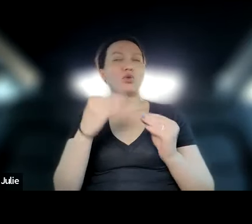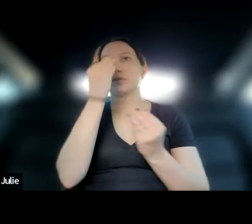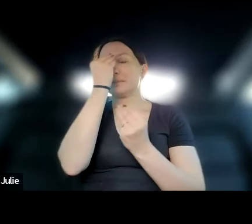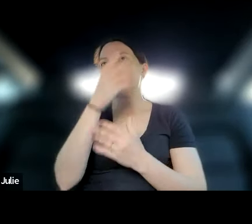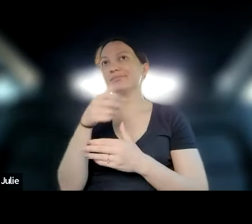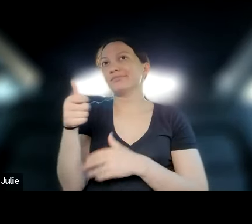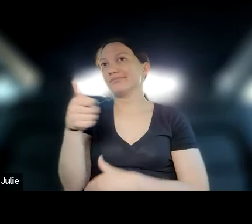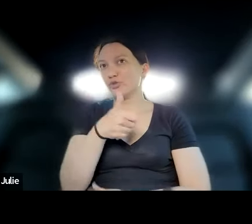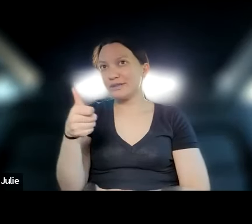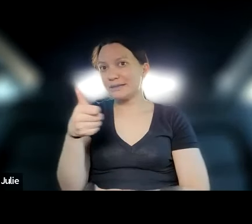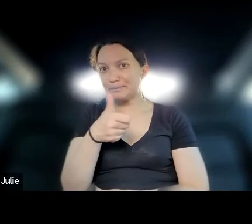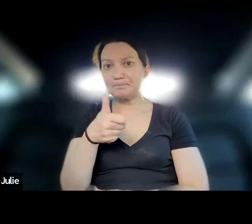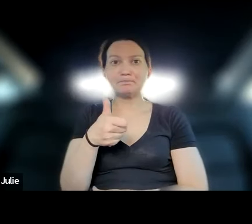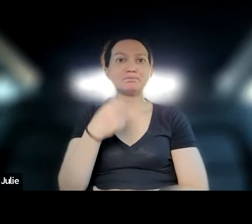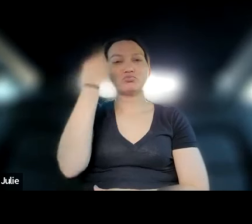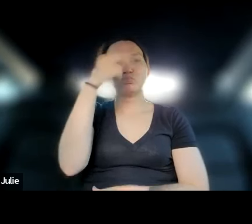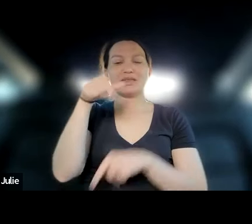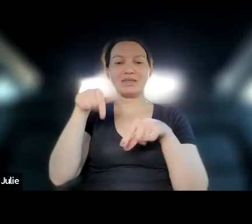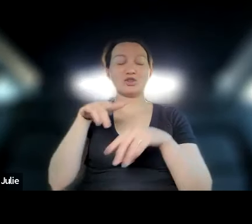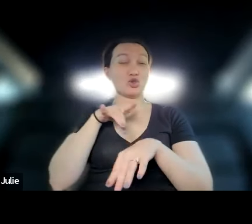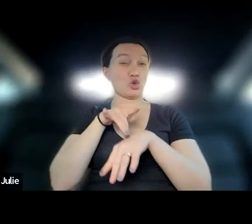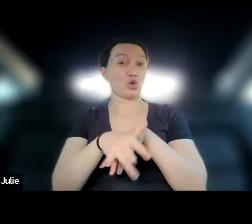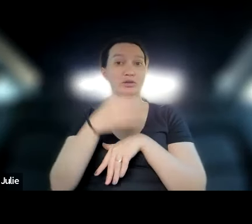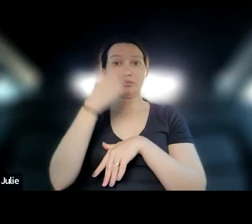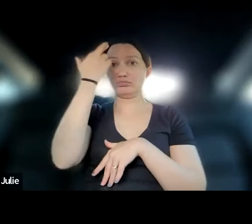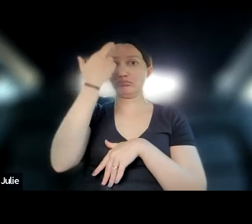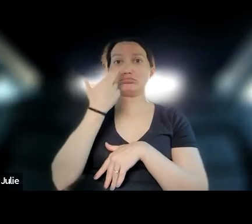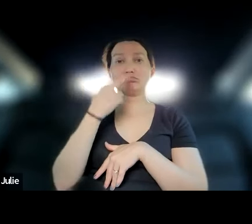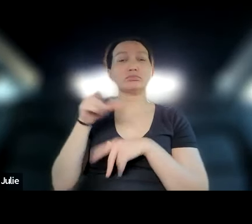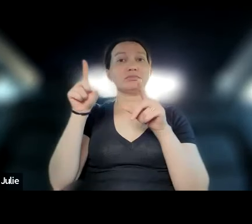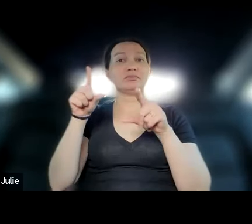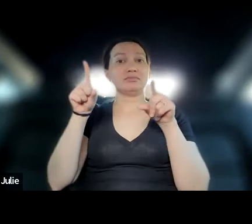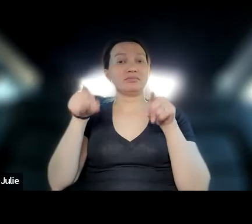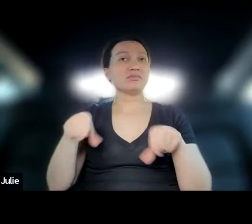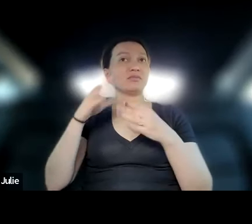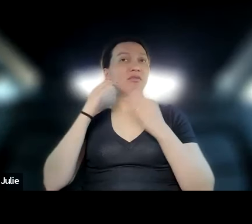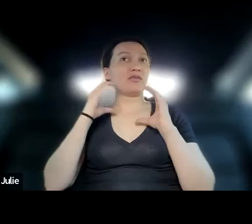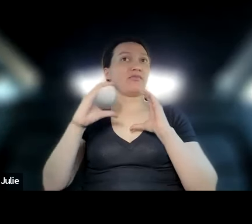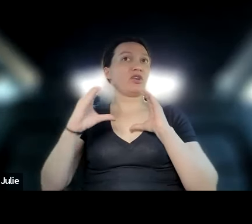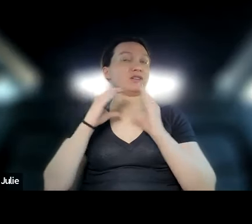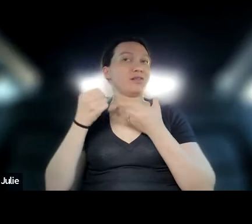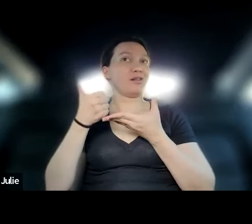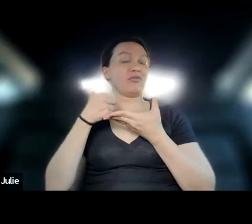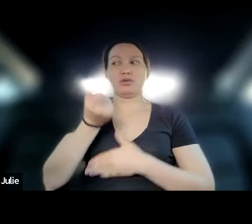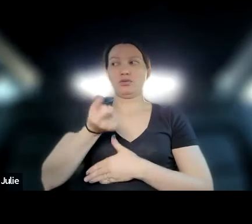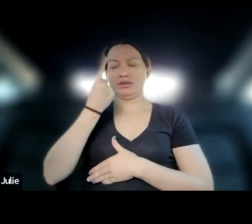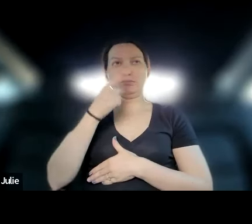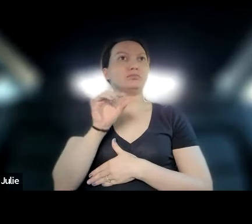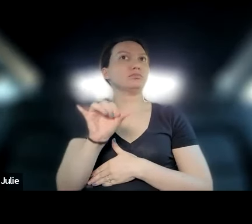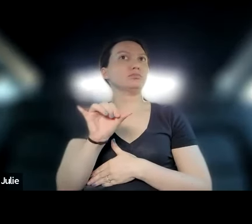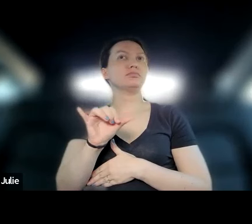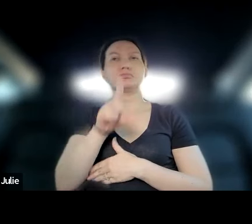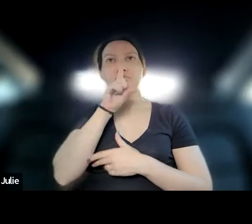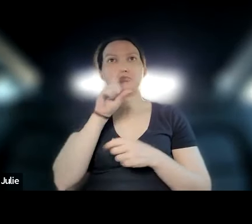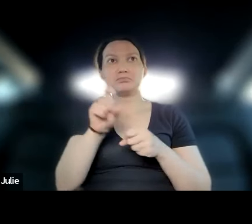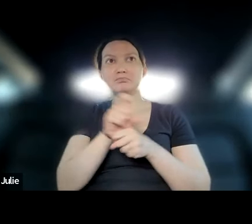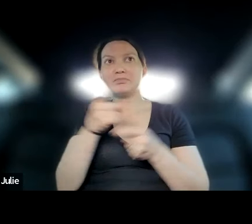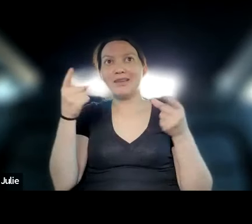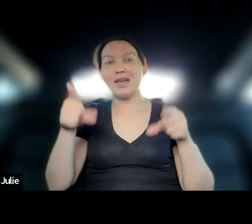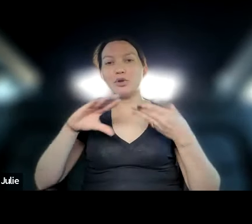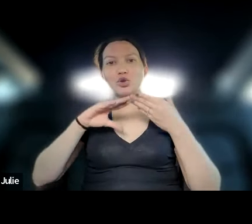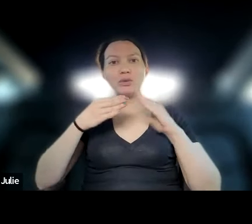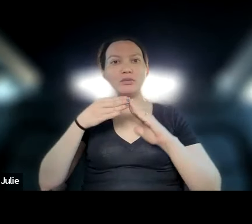transit. Since this is kind of early, that's why these conversations are really helpful for us to understand what is actually going on in the community. Yes,